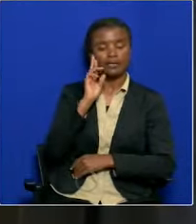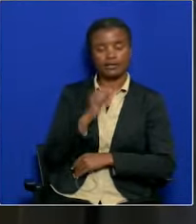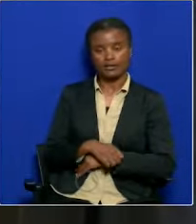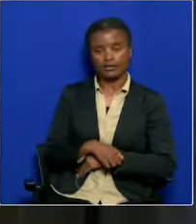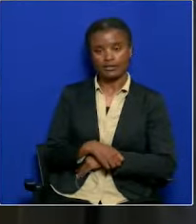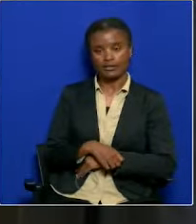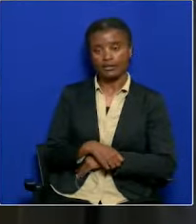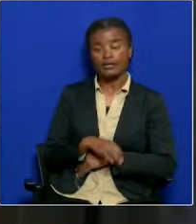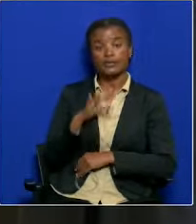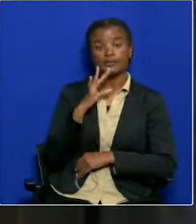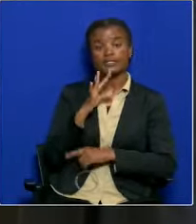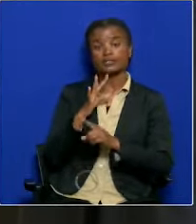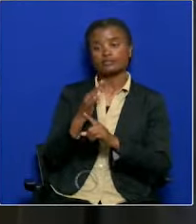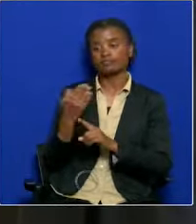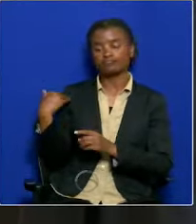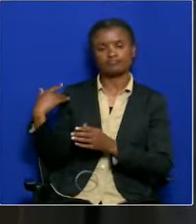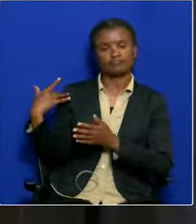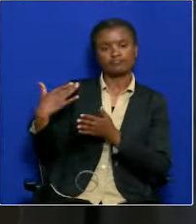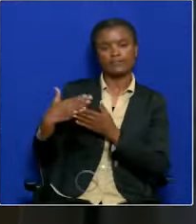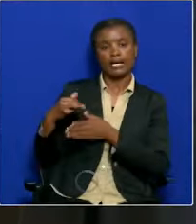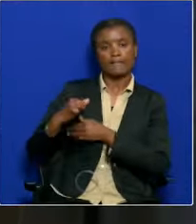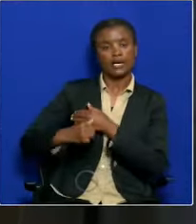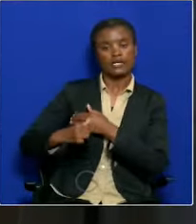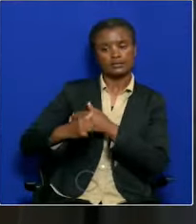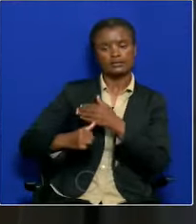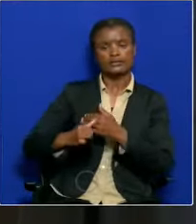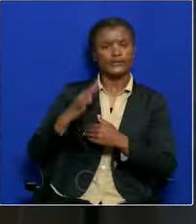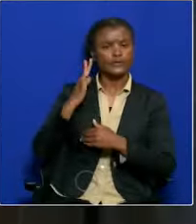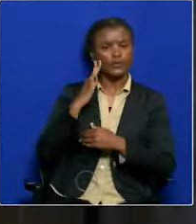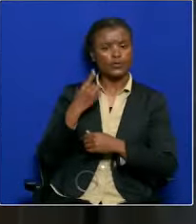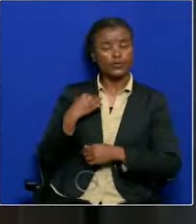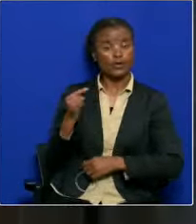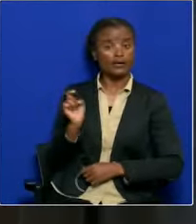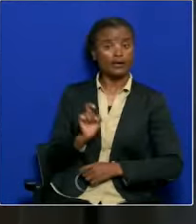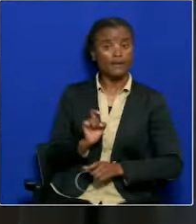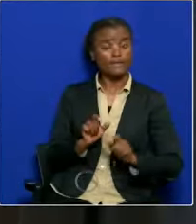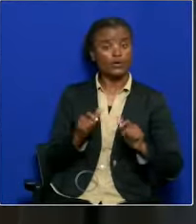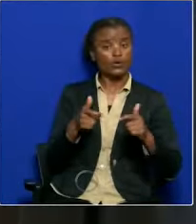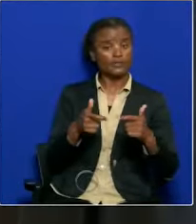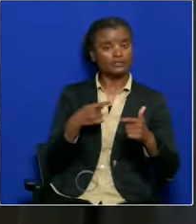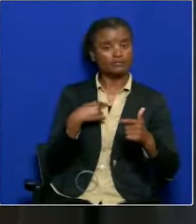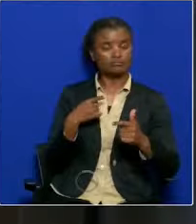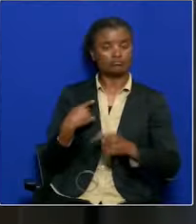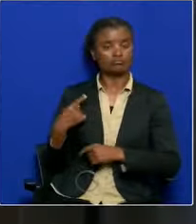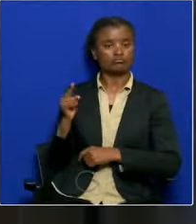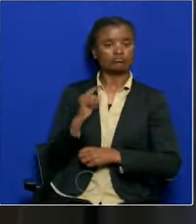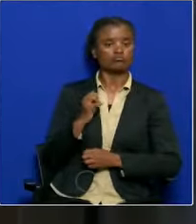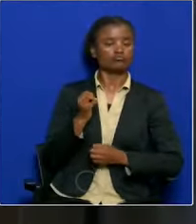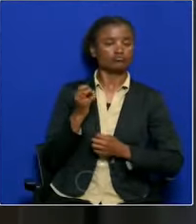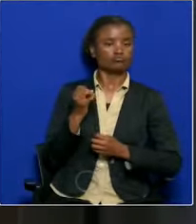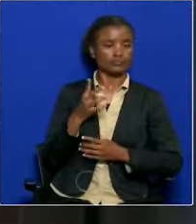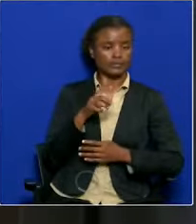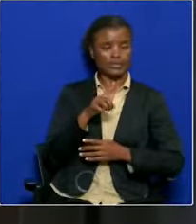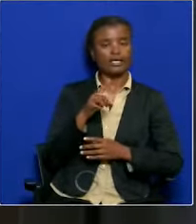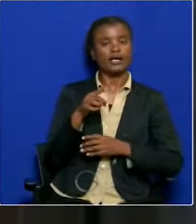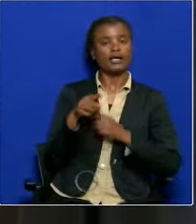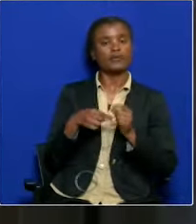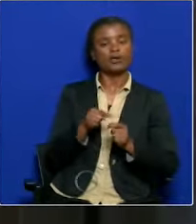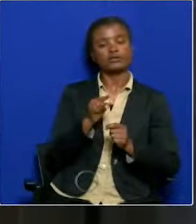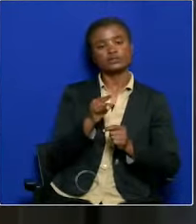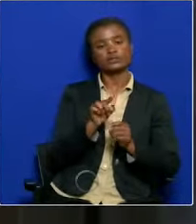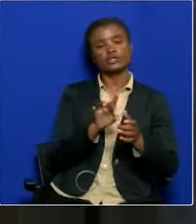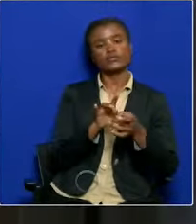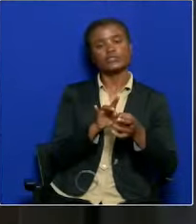of months now that you'll be coming to this commission to testify about your relationship with Mr. Matlala. It cannot